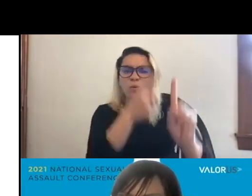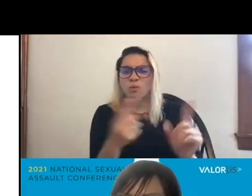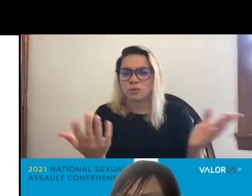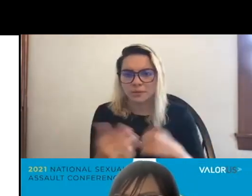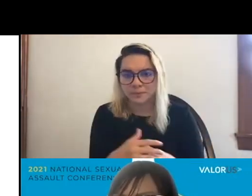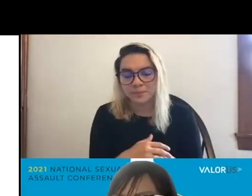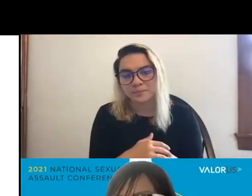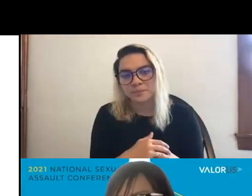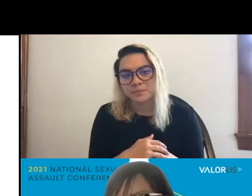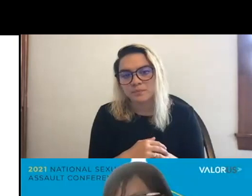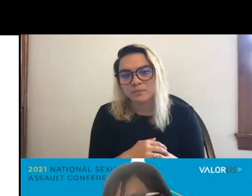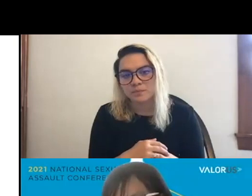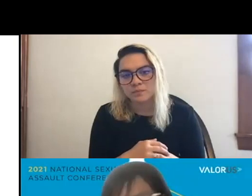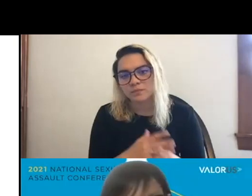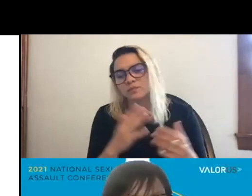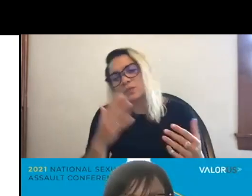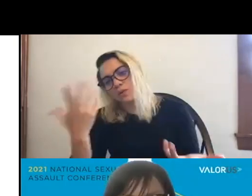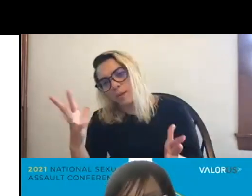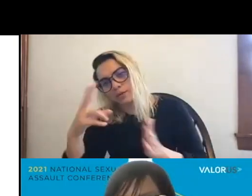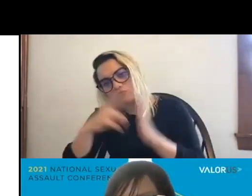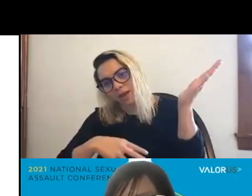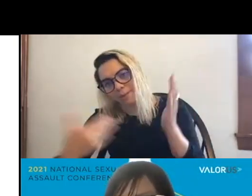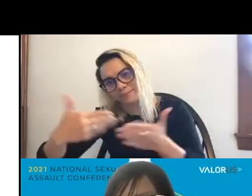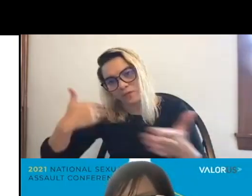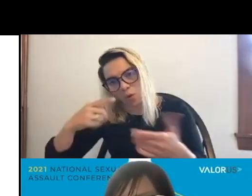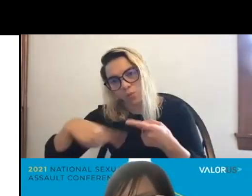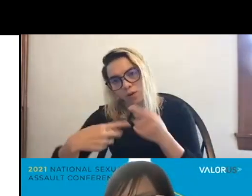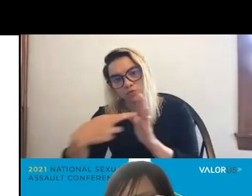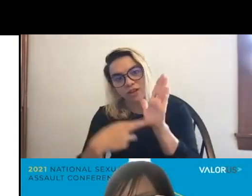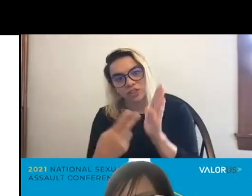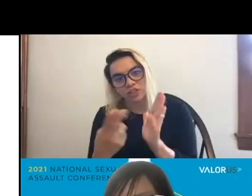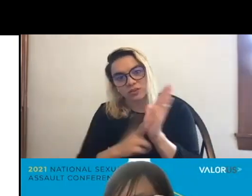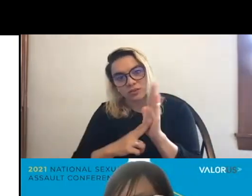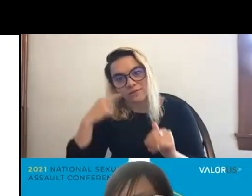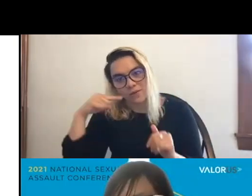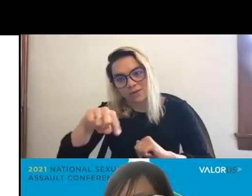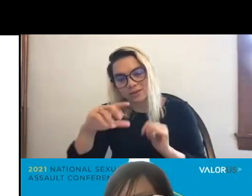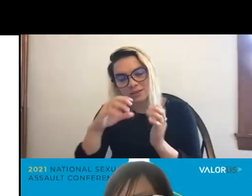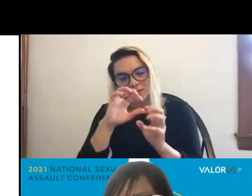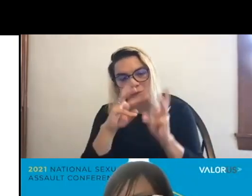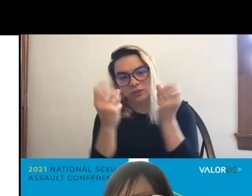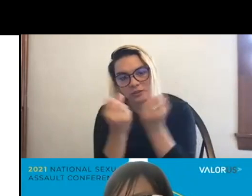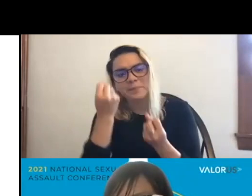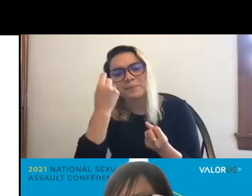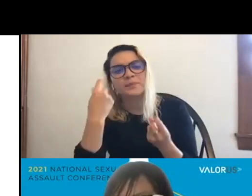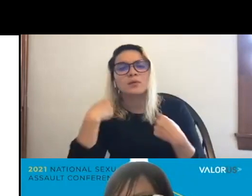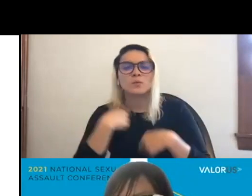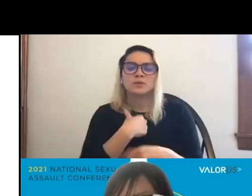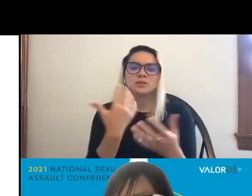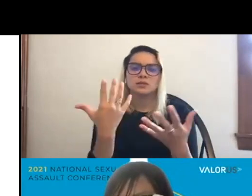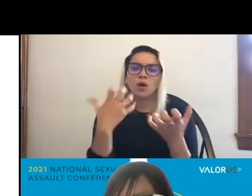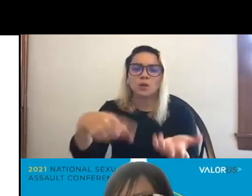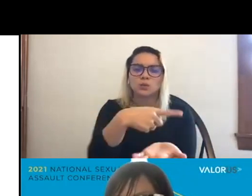objectives when you signed up for this workshop, I'm sure. But really, we are here to help you understand and make sense